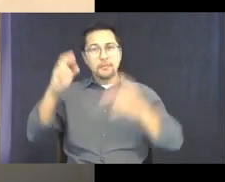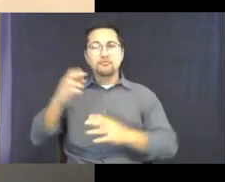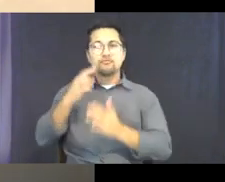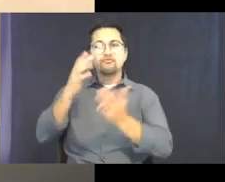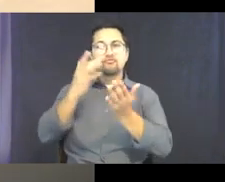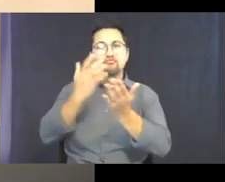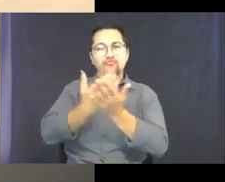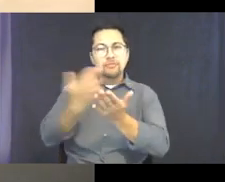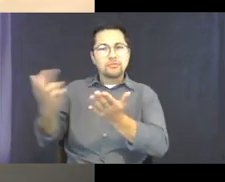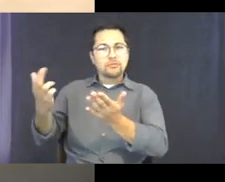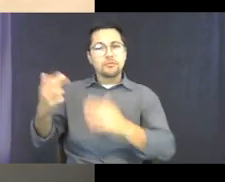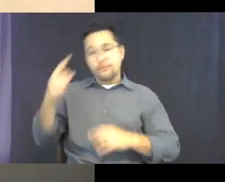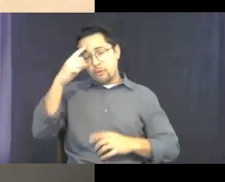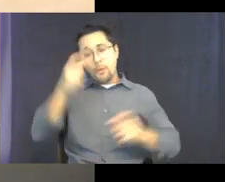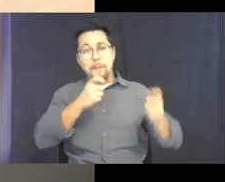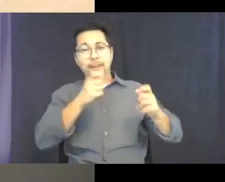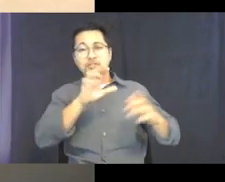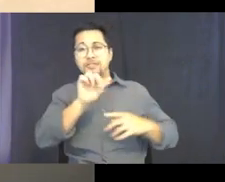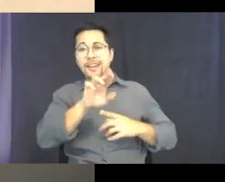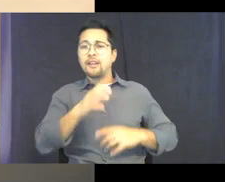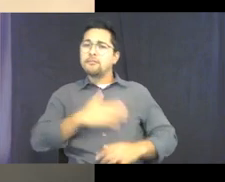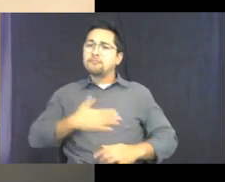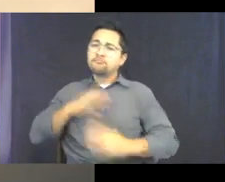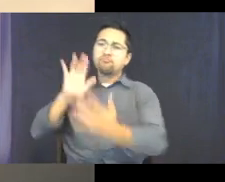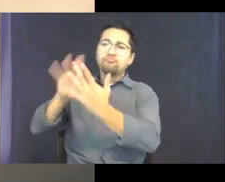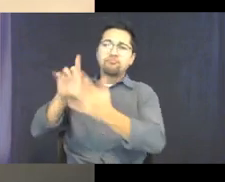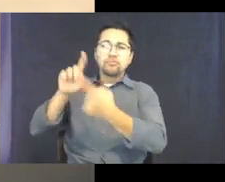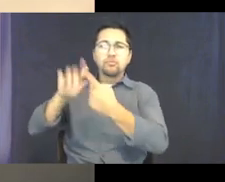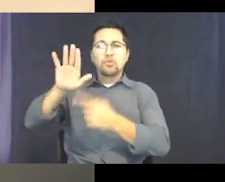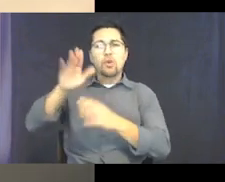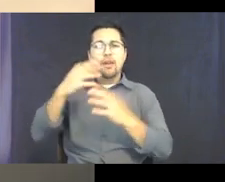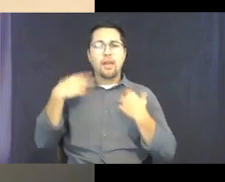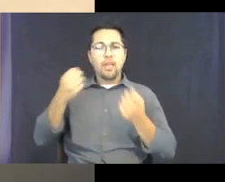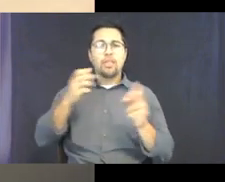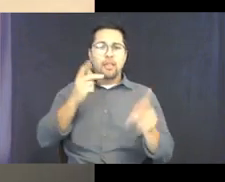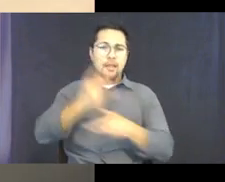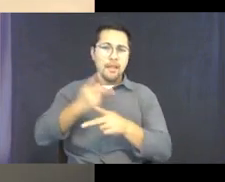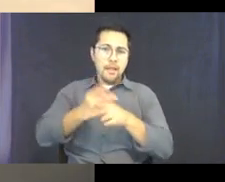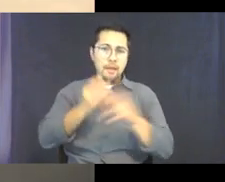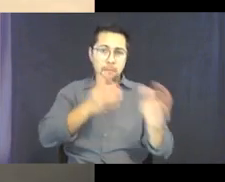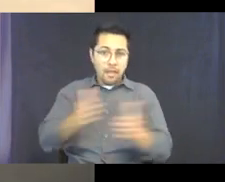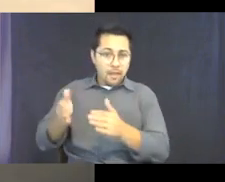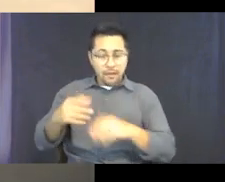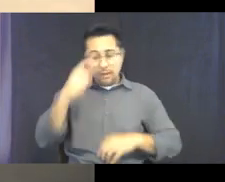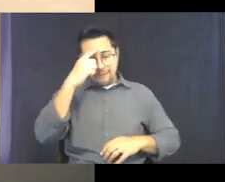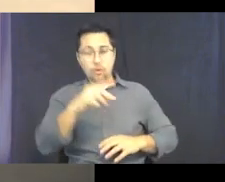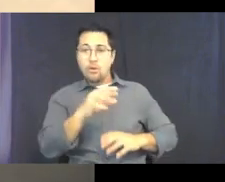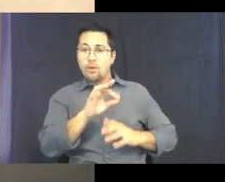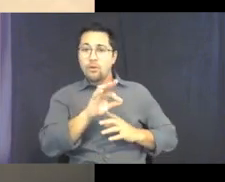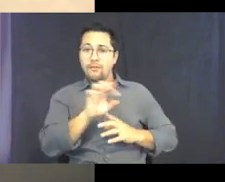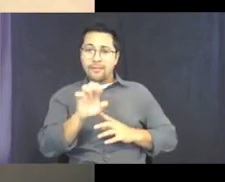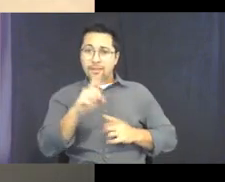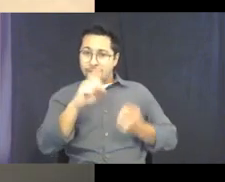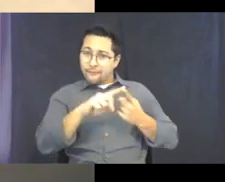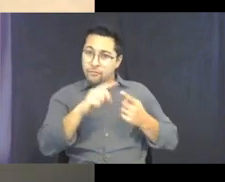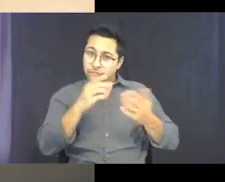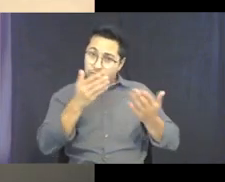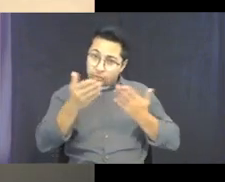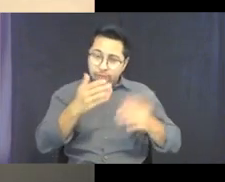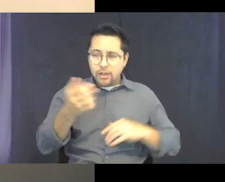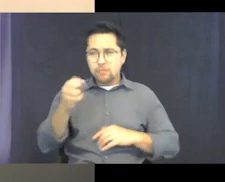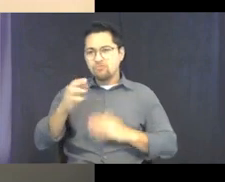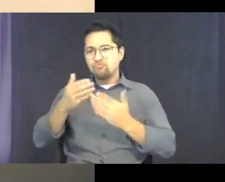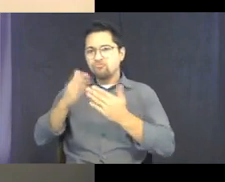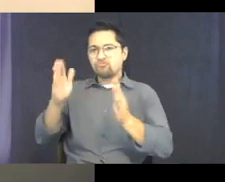For assistance with managed care, please reach out directly to your healthcare plan. For assistance with fee-for-service or for general questions